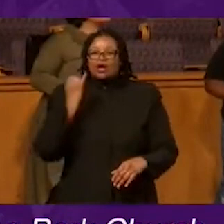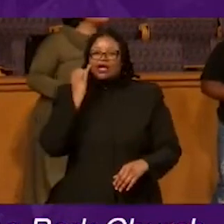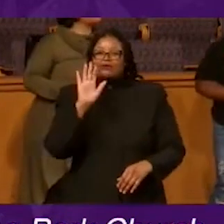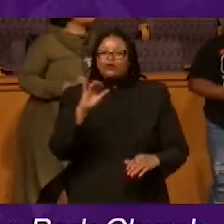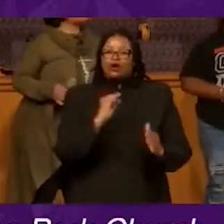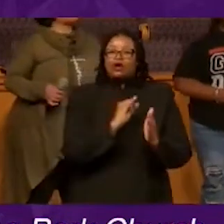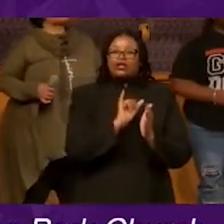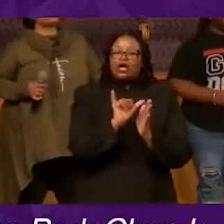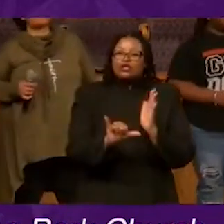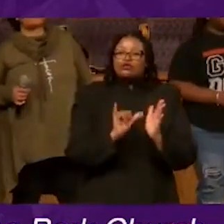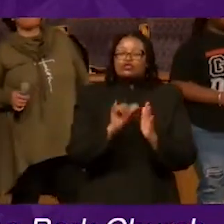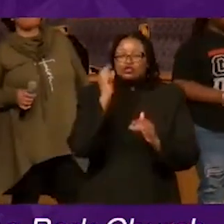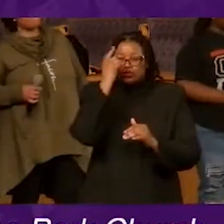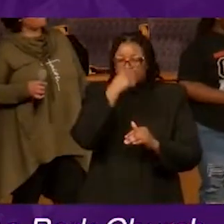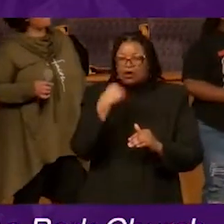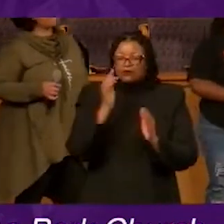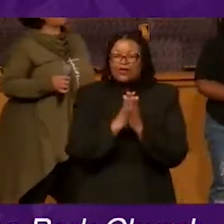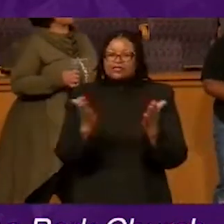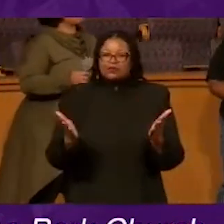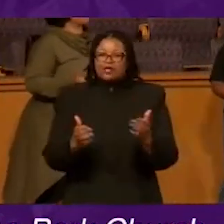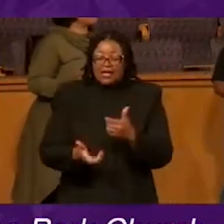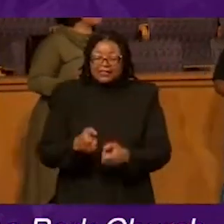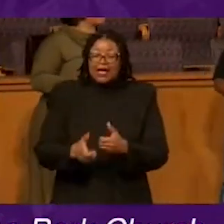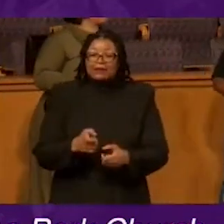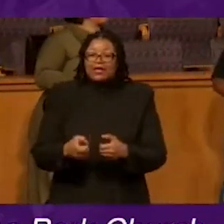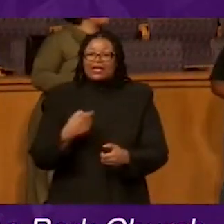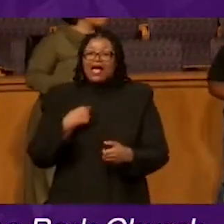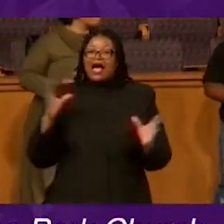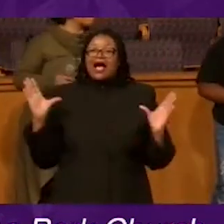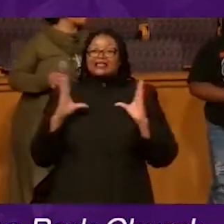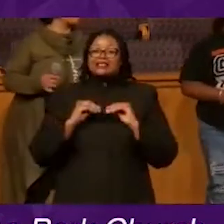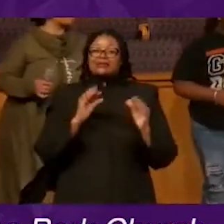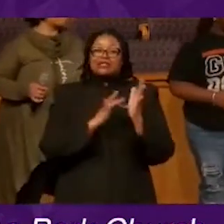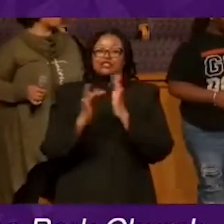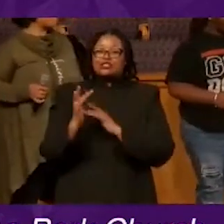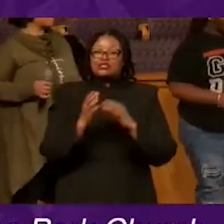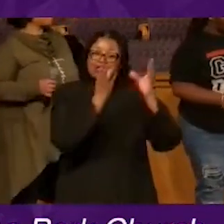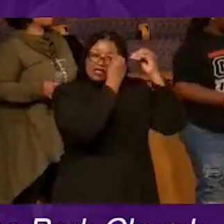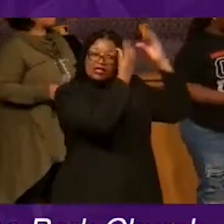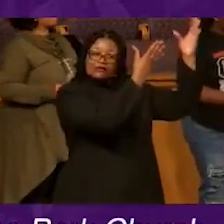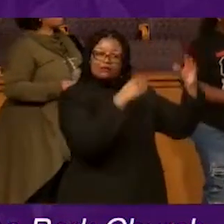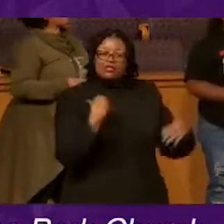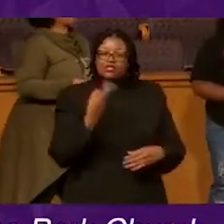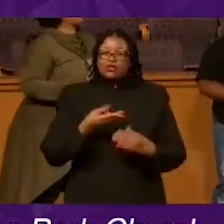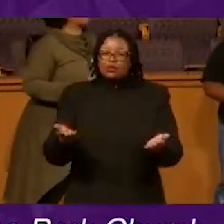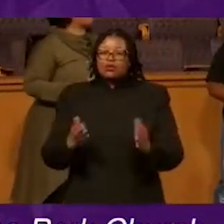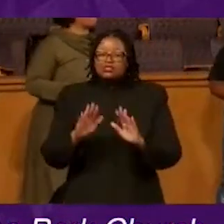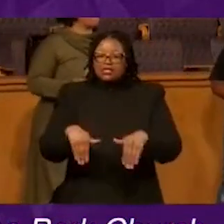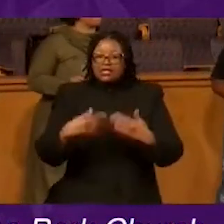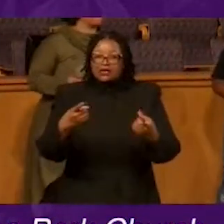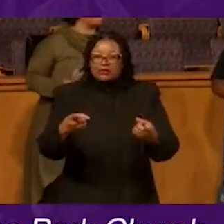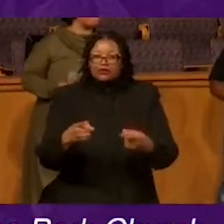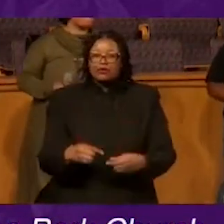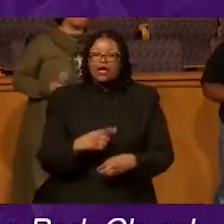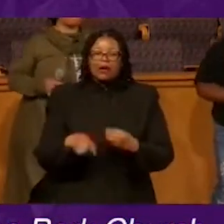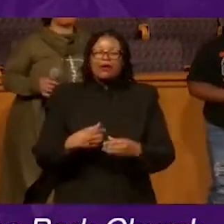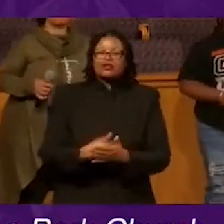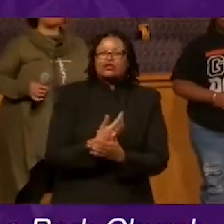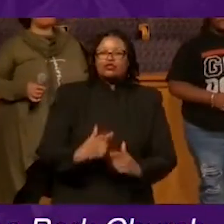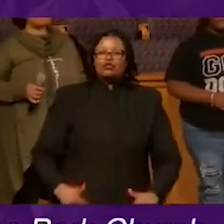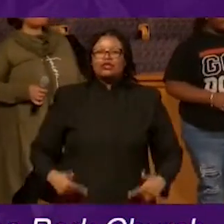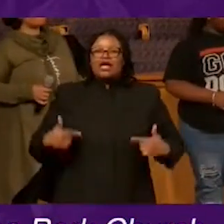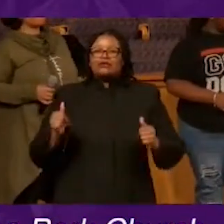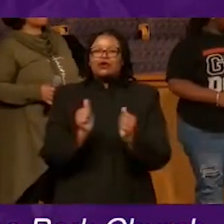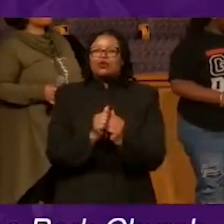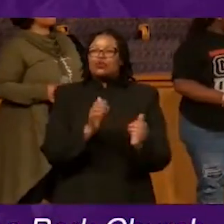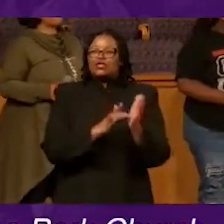feature, I accepted Jesus. There's some information we want to give you about this new life that you have in Jesus. And so